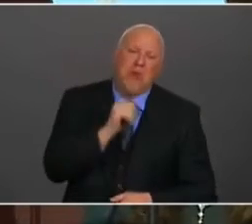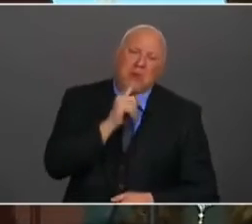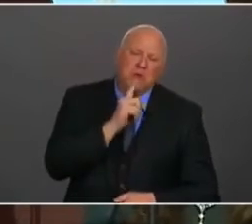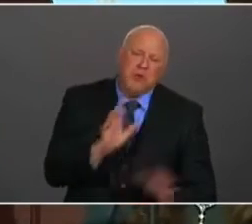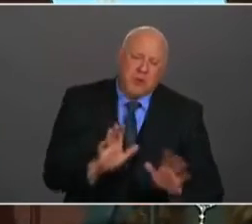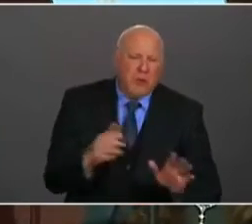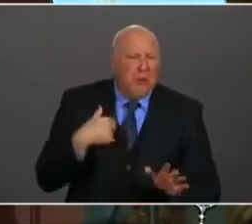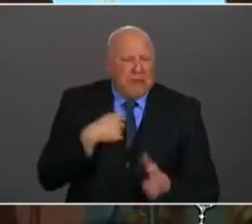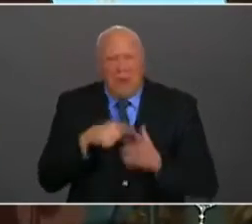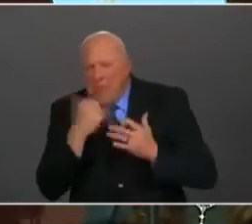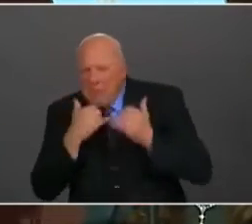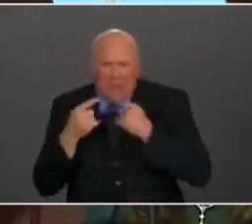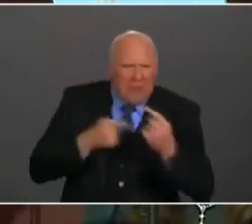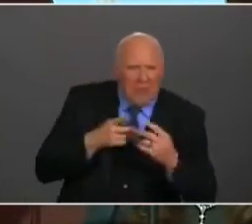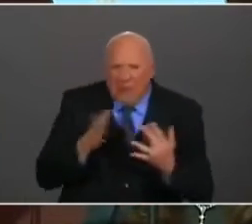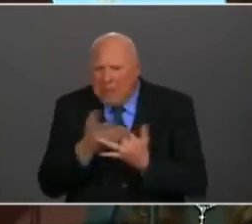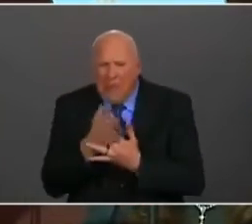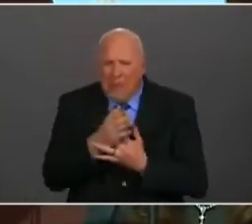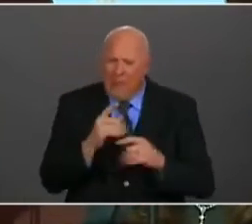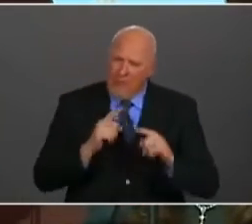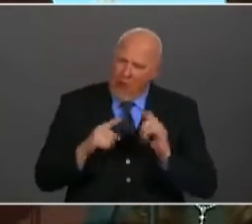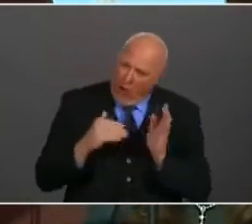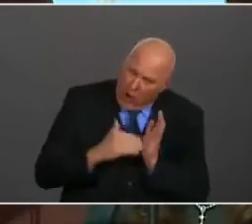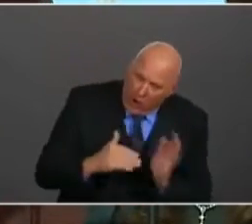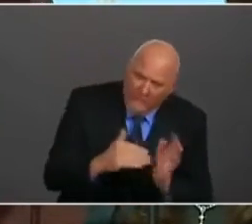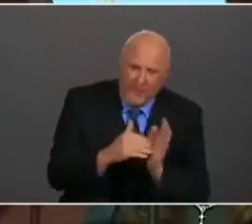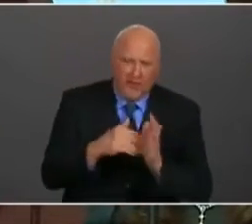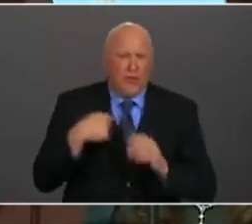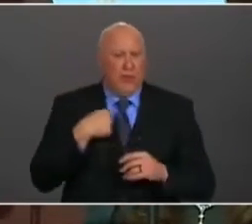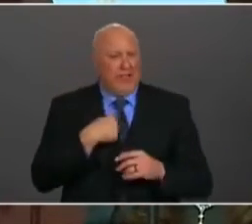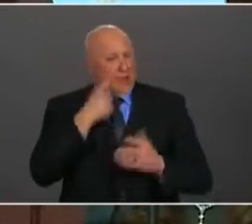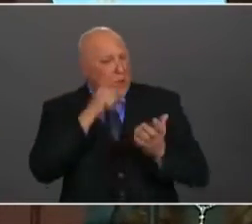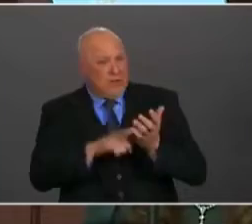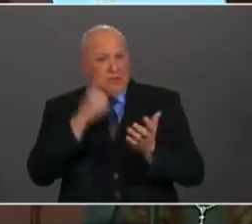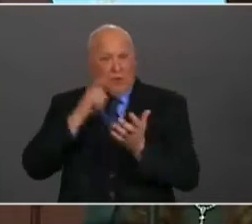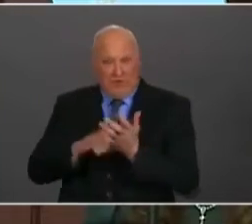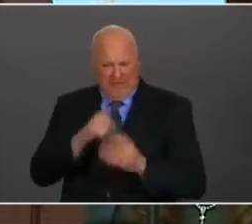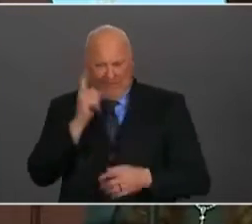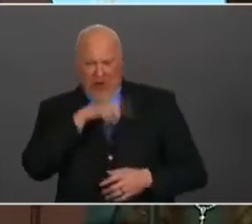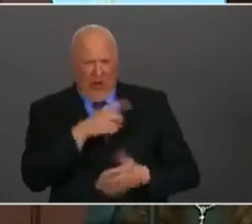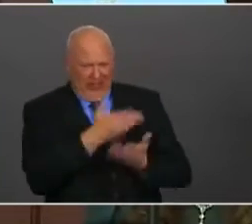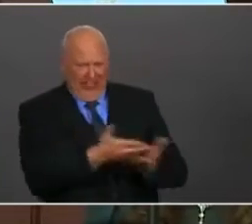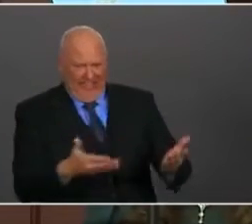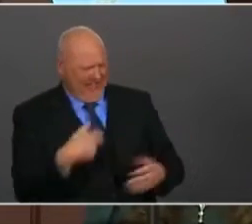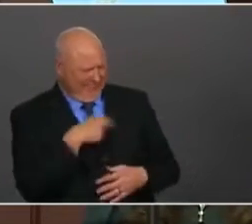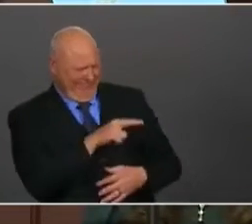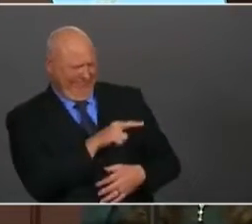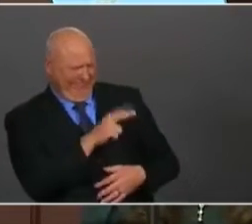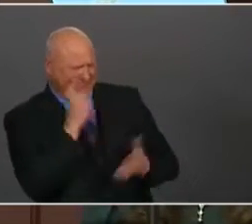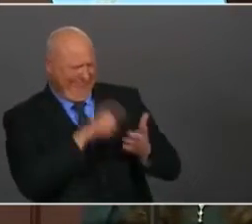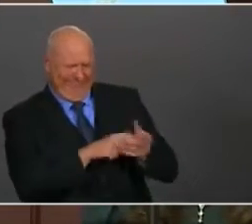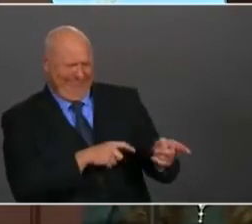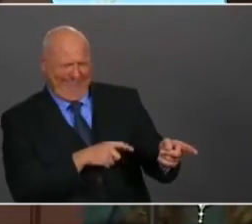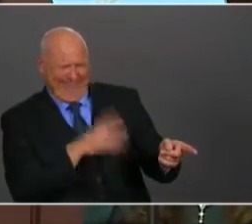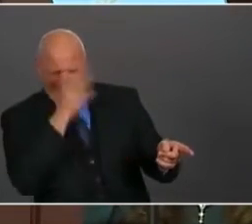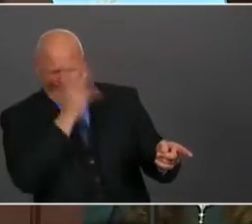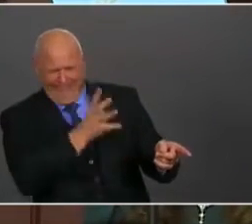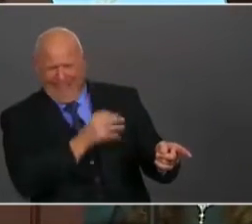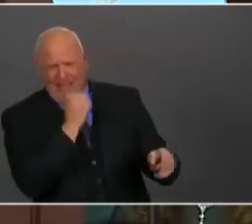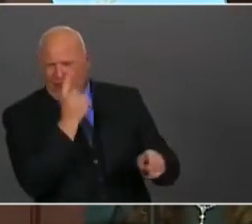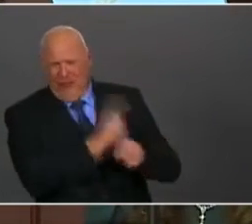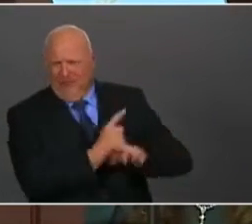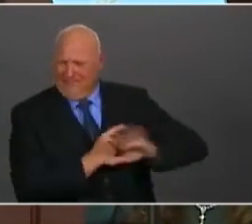proudly protect religious liberties and love and proudly protect our LGBTQ neighbors. We deeply love